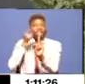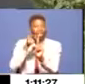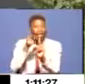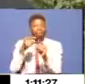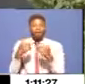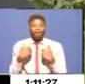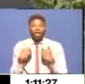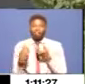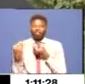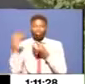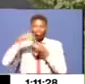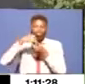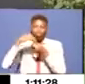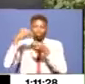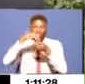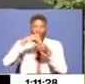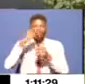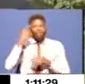inclusive in any